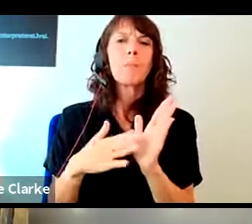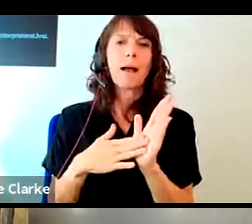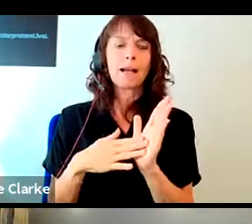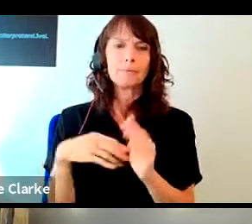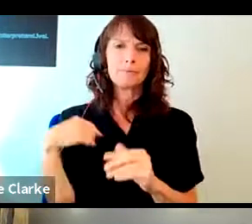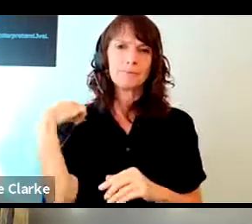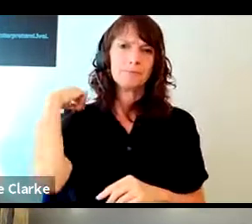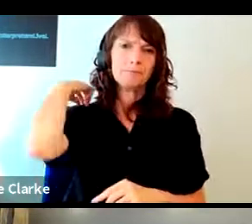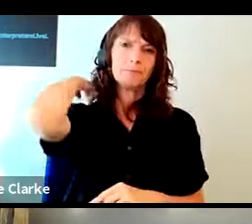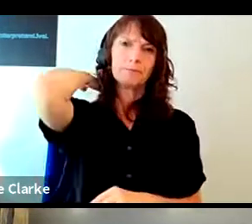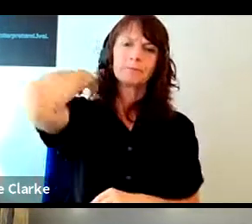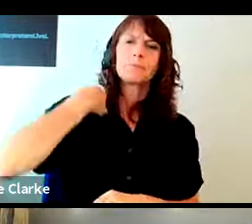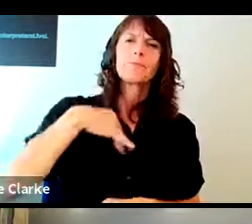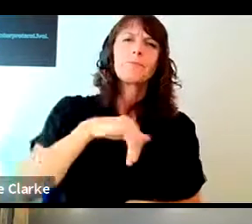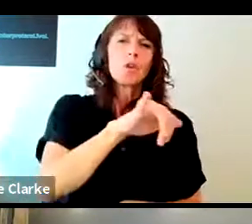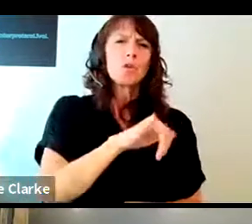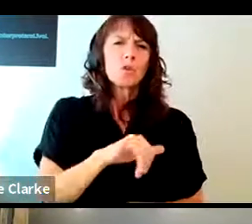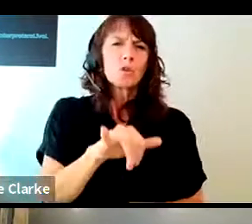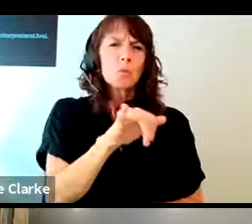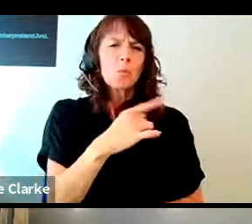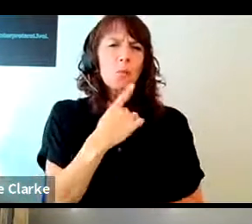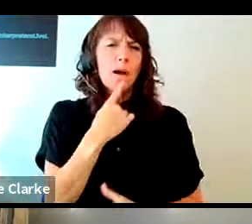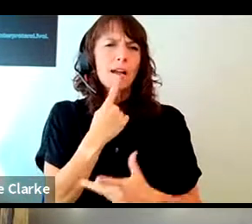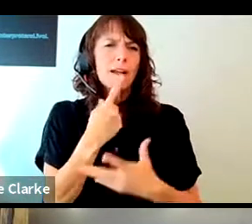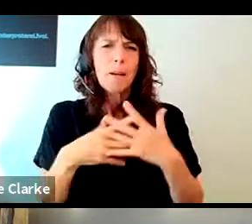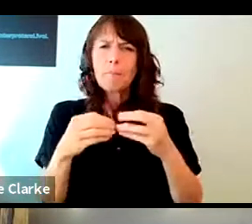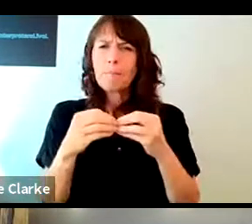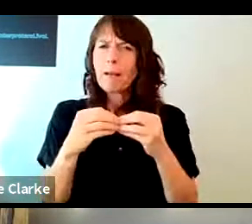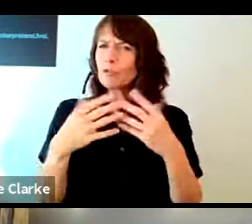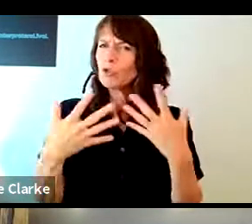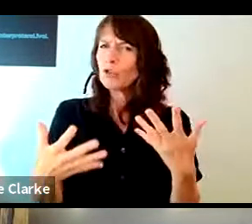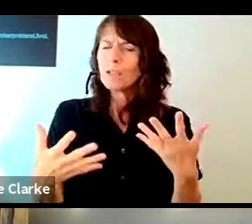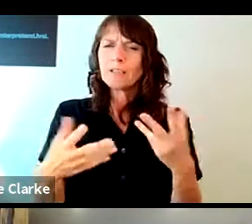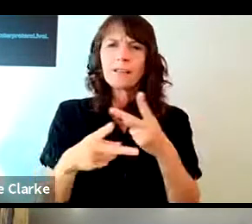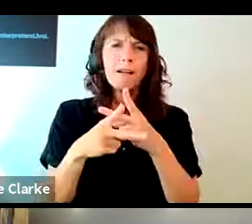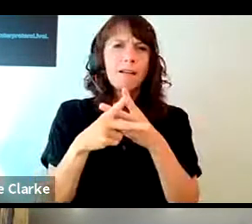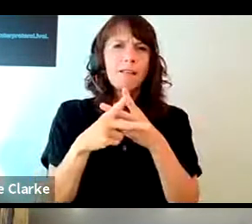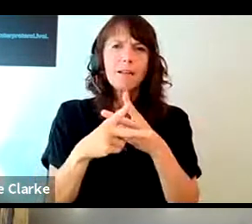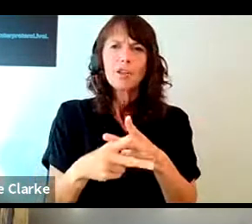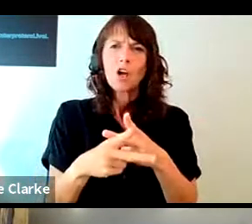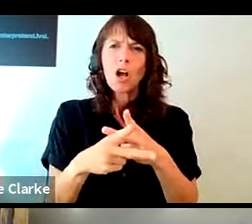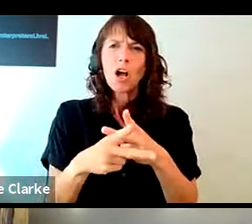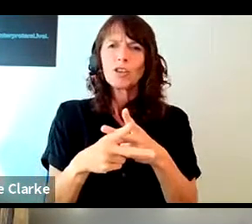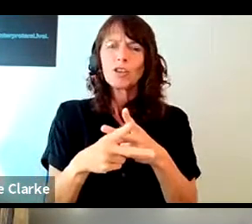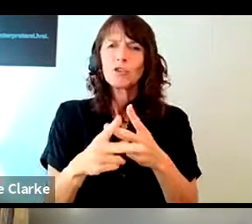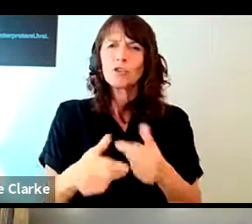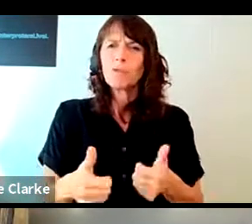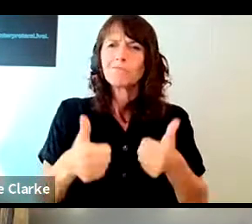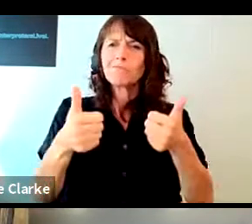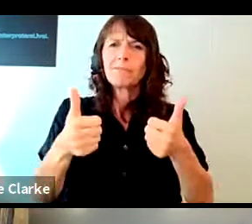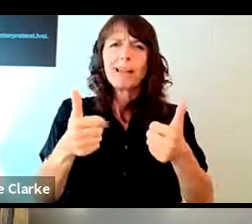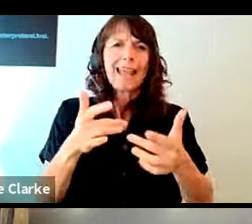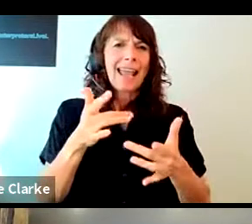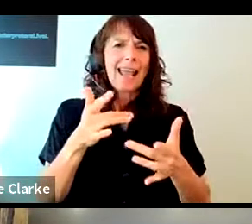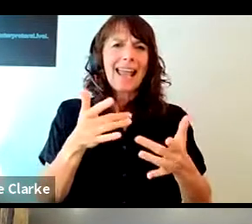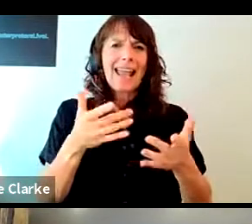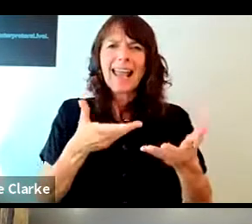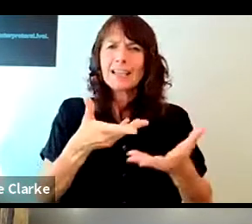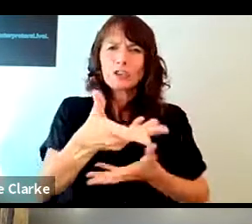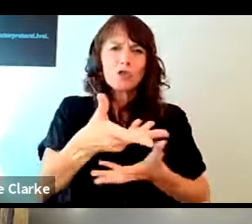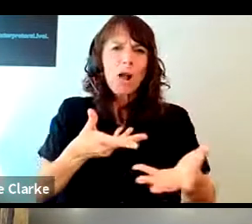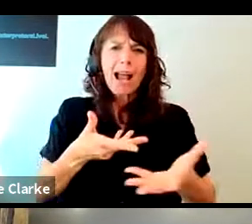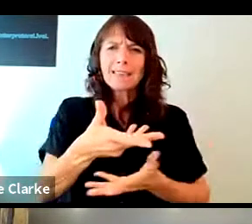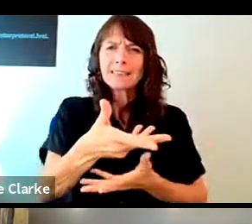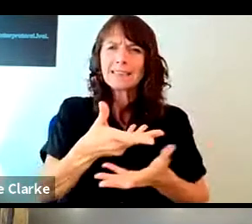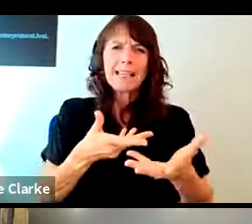One, somebody mentioned something about the Guardian doing a really amazing interactive collage thing,